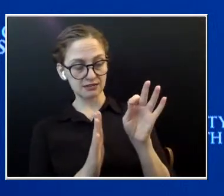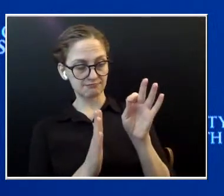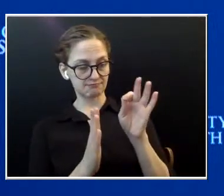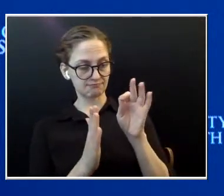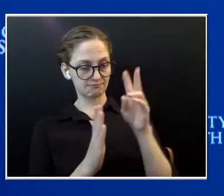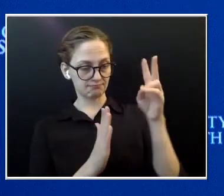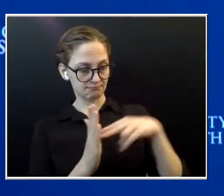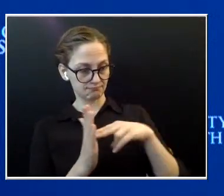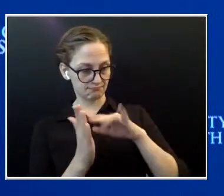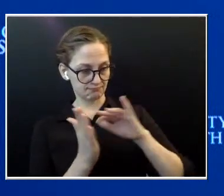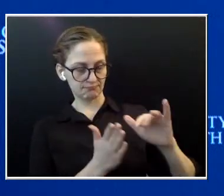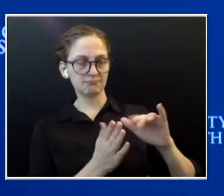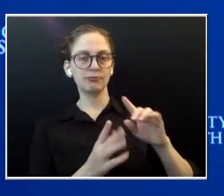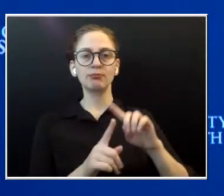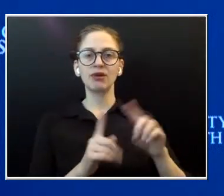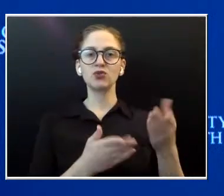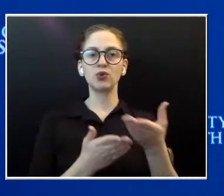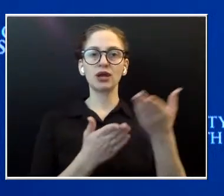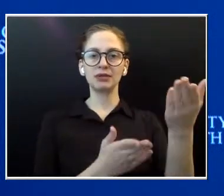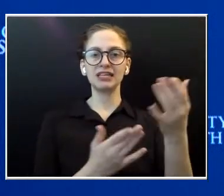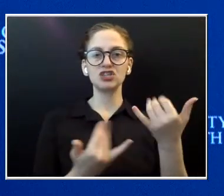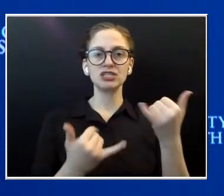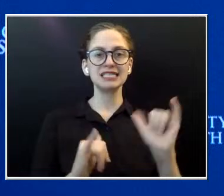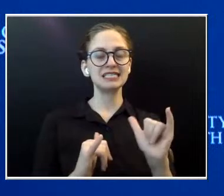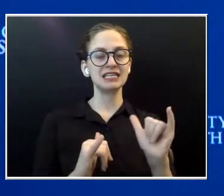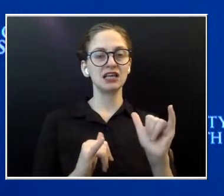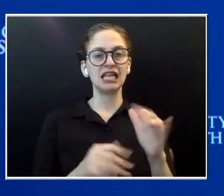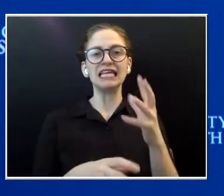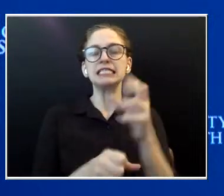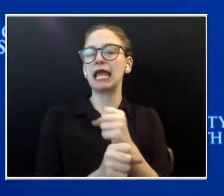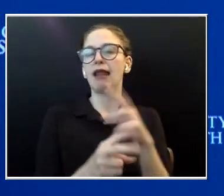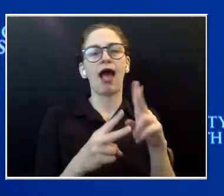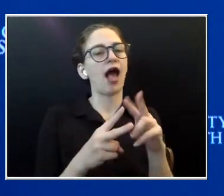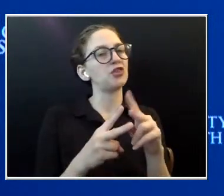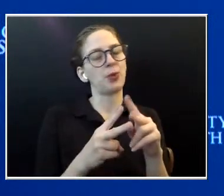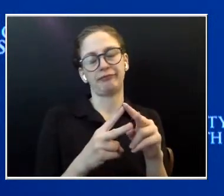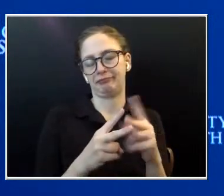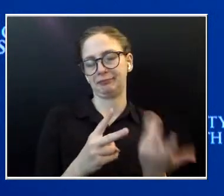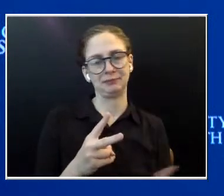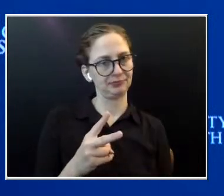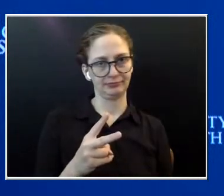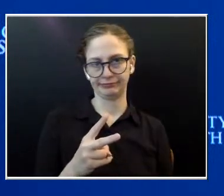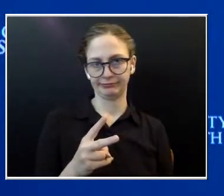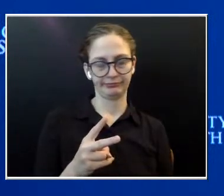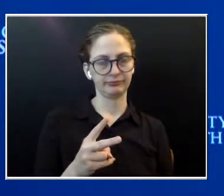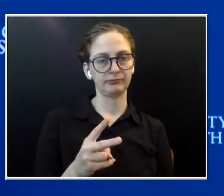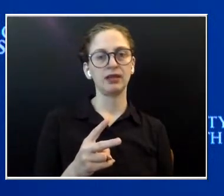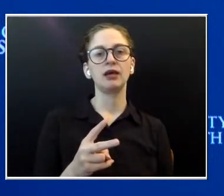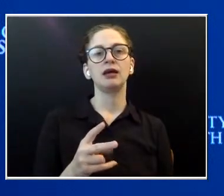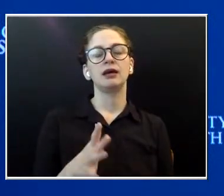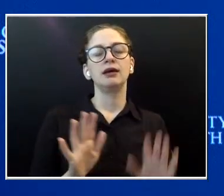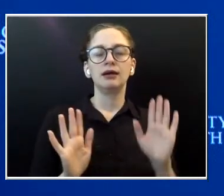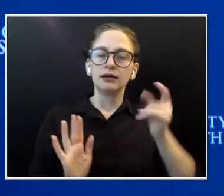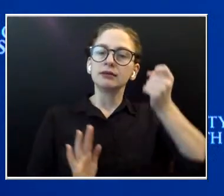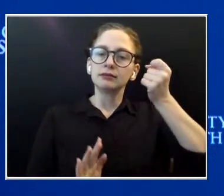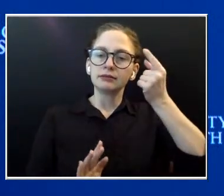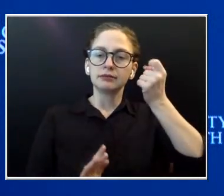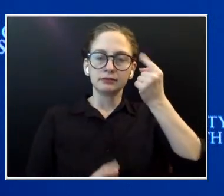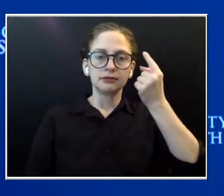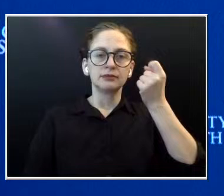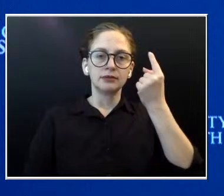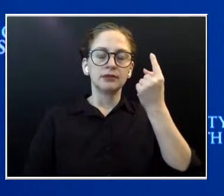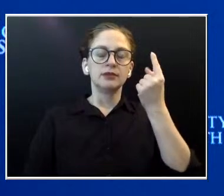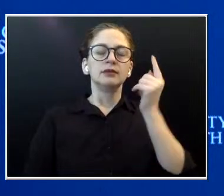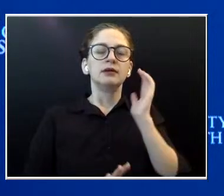as we know, is to get either one of those. And so they have both. I think we need to have this caveat and precede this this